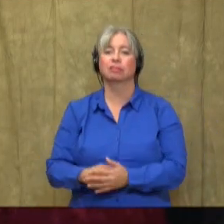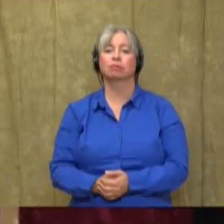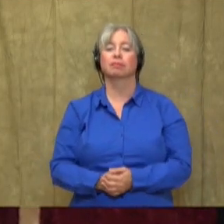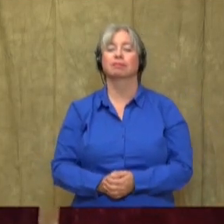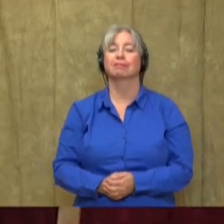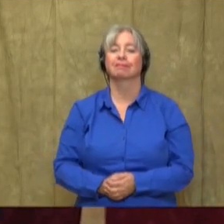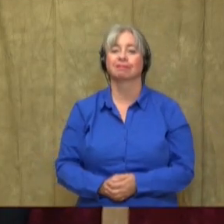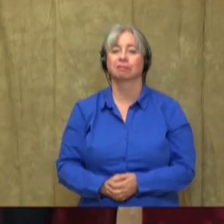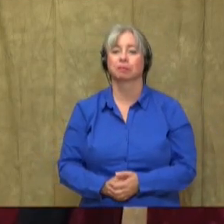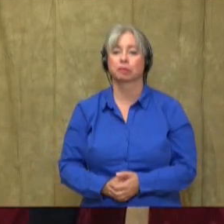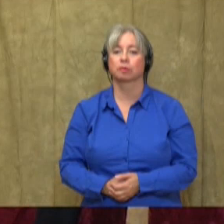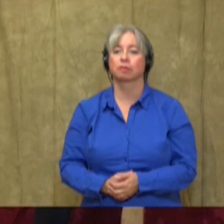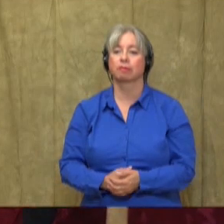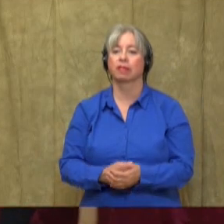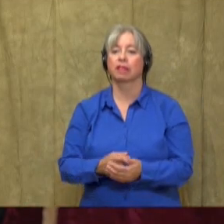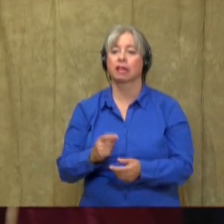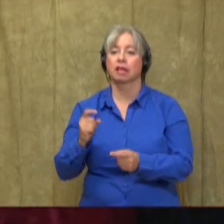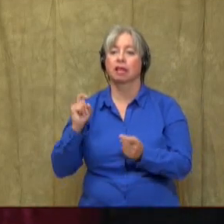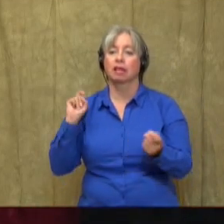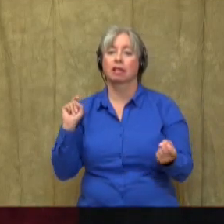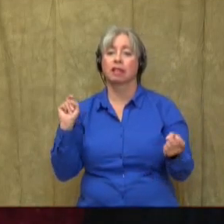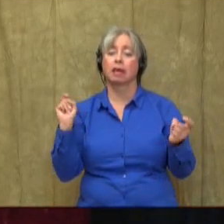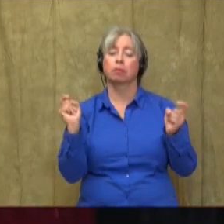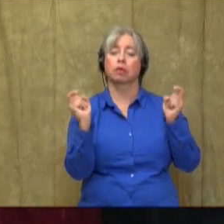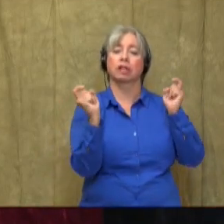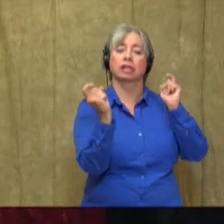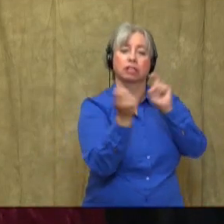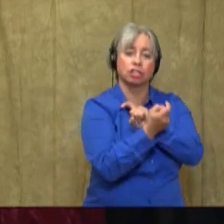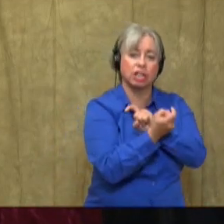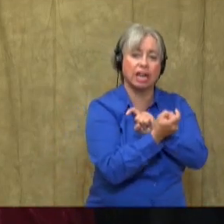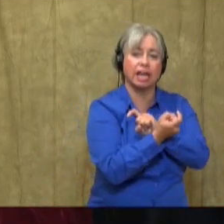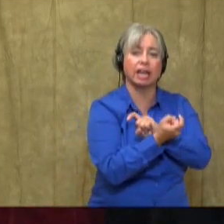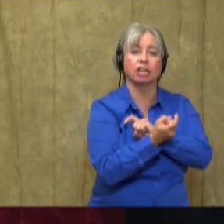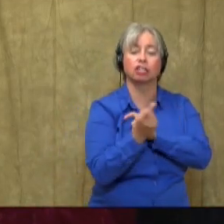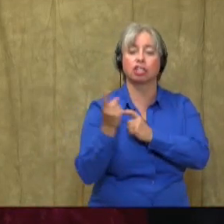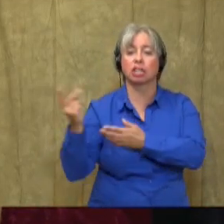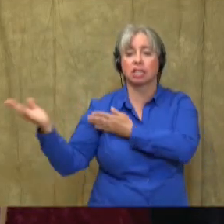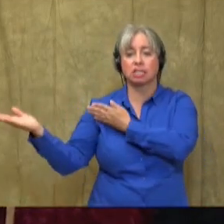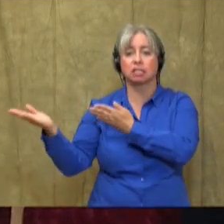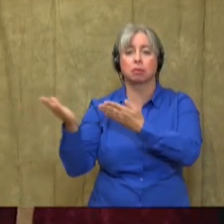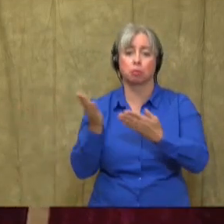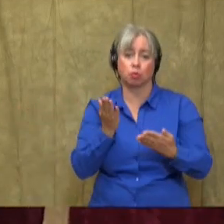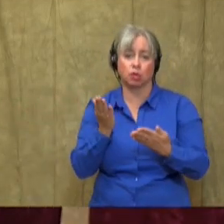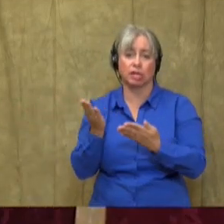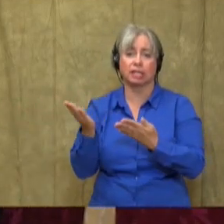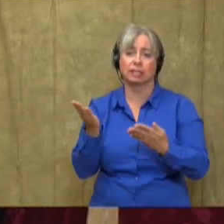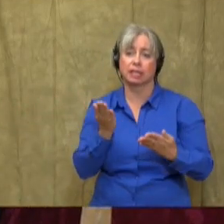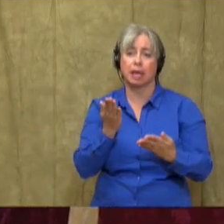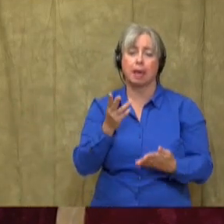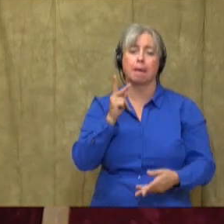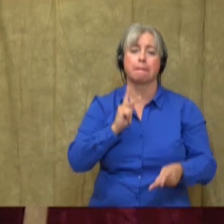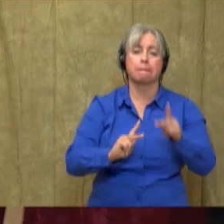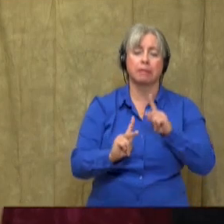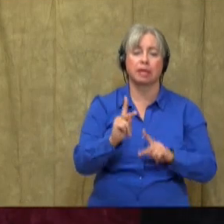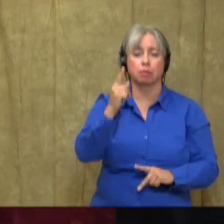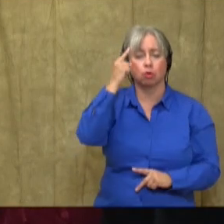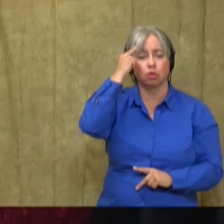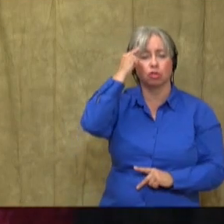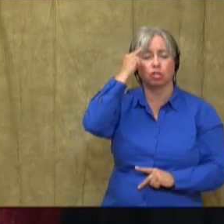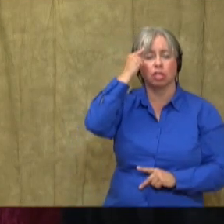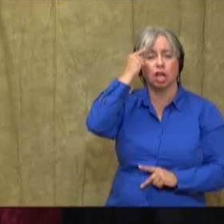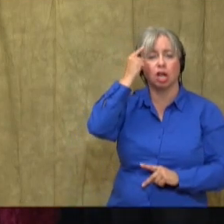The Black Plague is going to bring changes to medieval Europe. The outbreak of the plague, people are going to question their